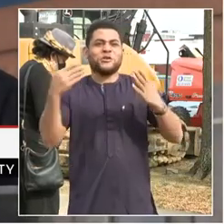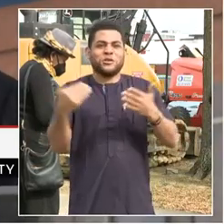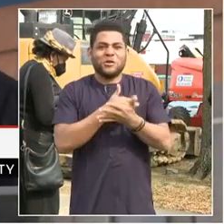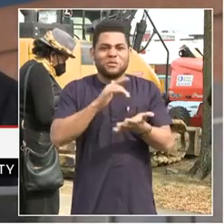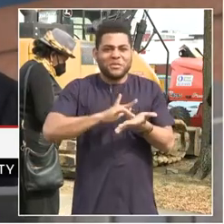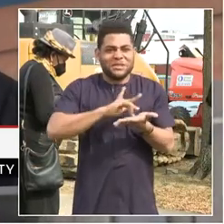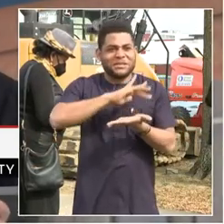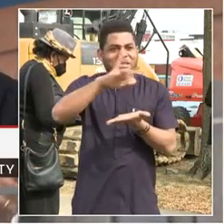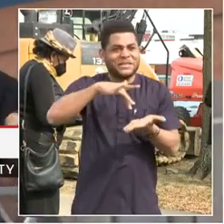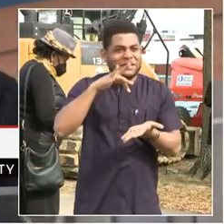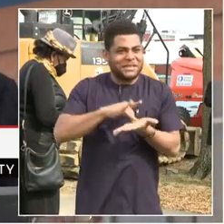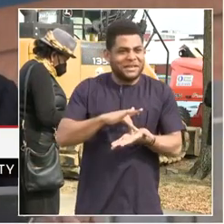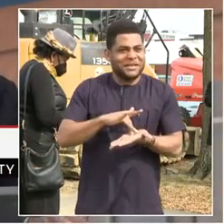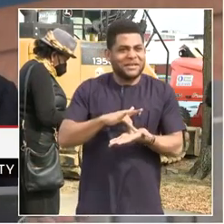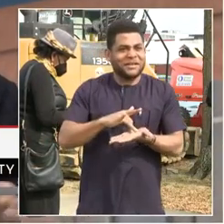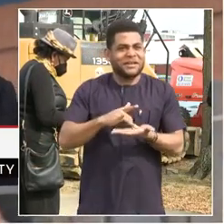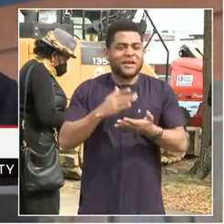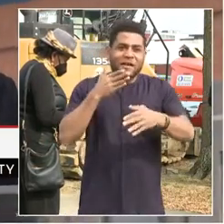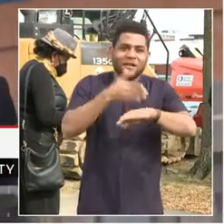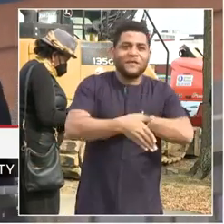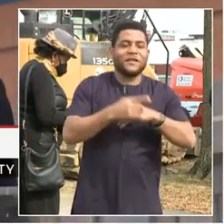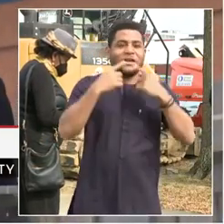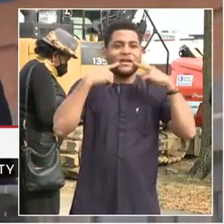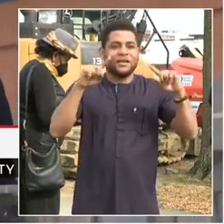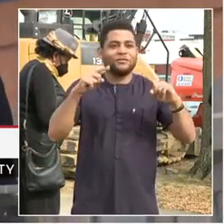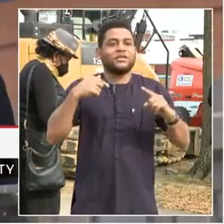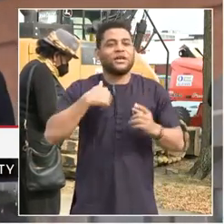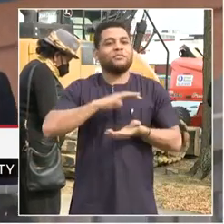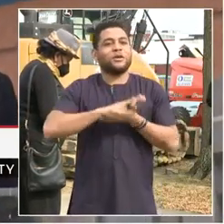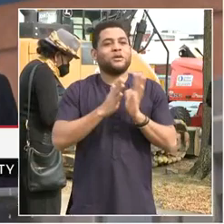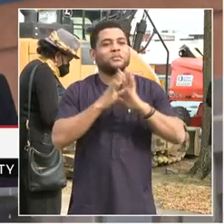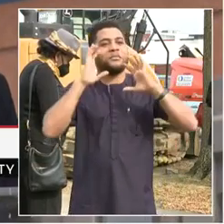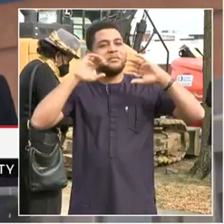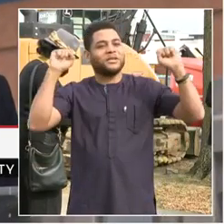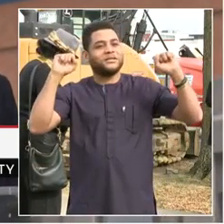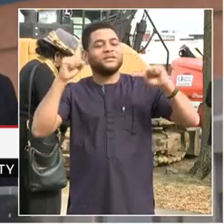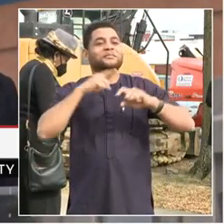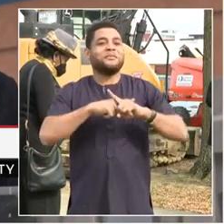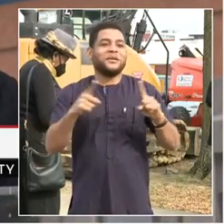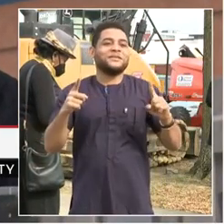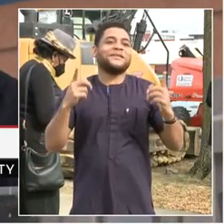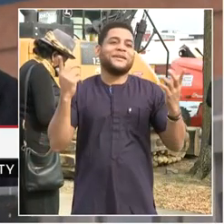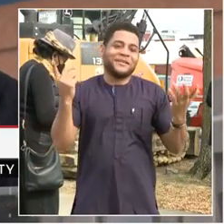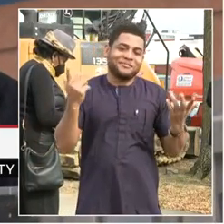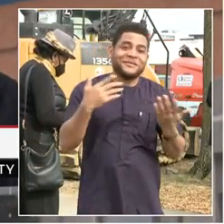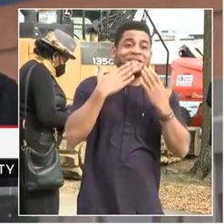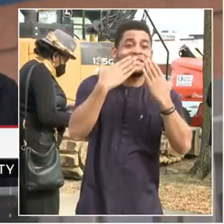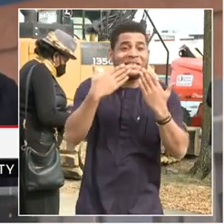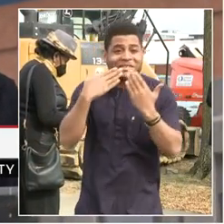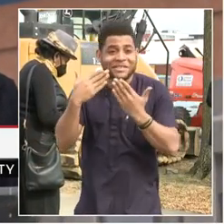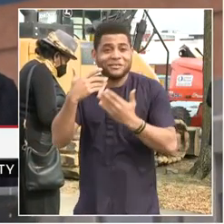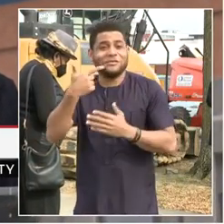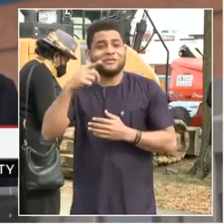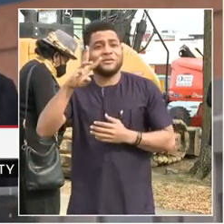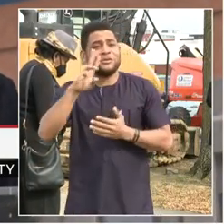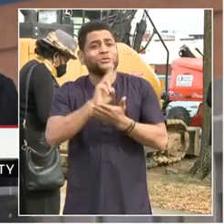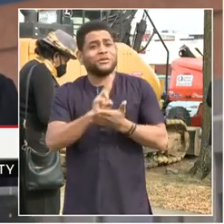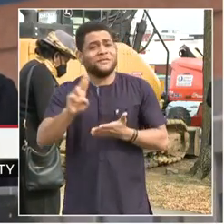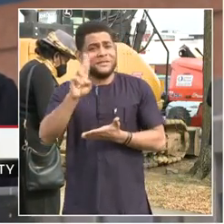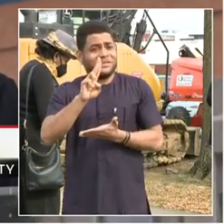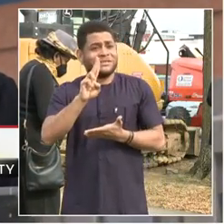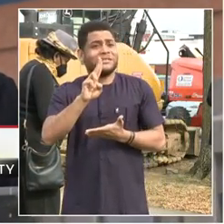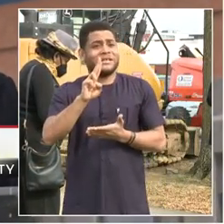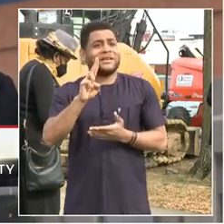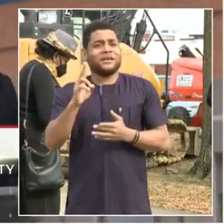my appointment back in the fall, and I am so grateful that George Washington University has been called